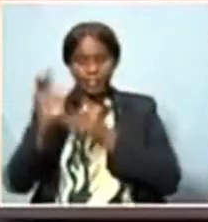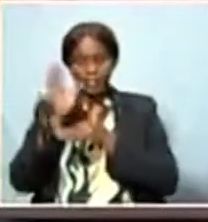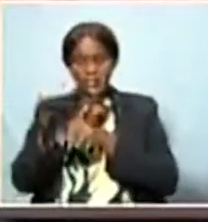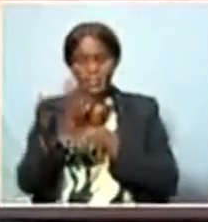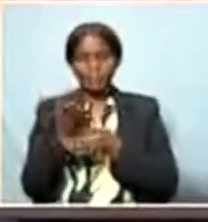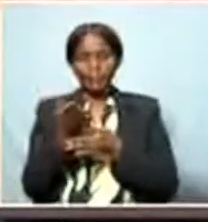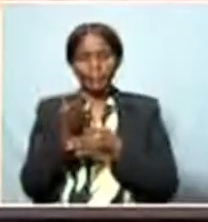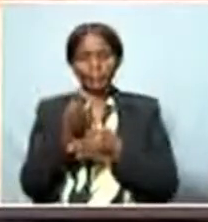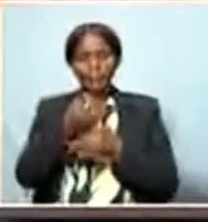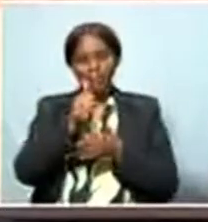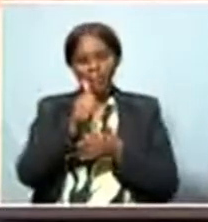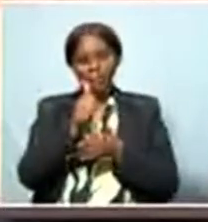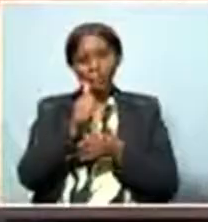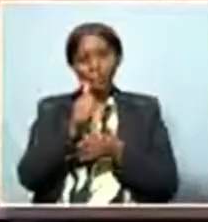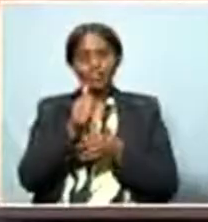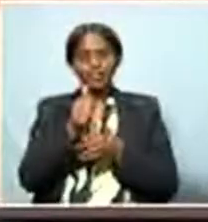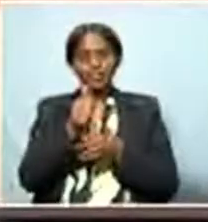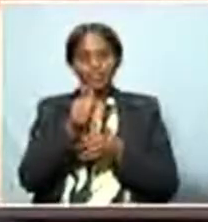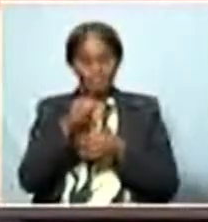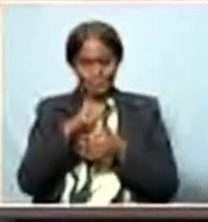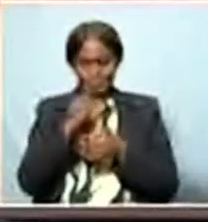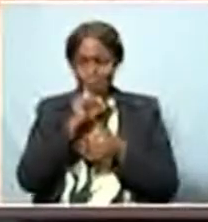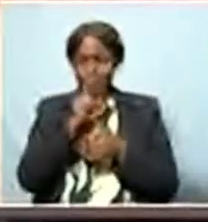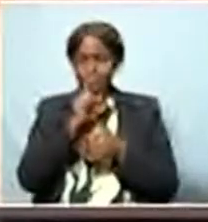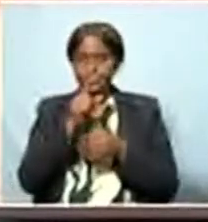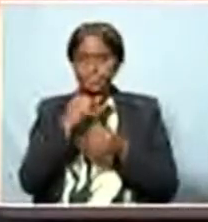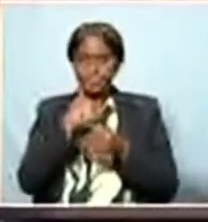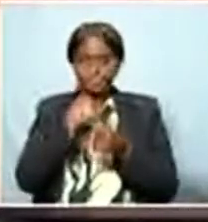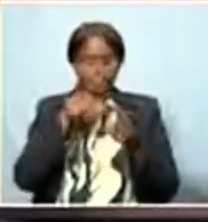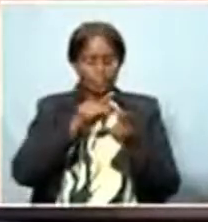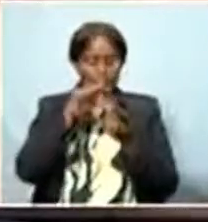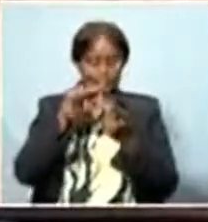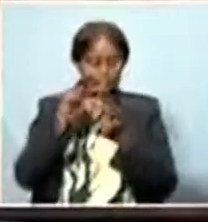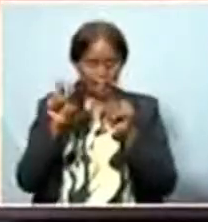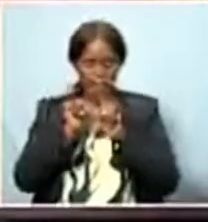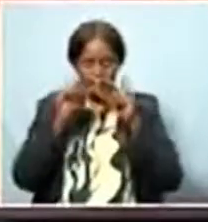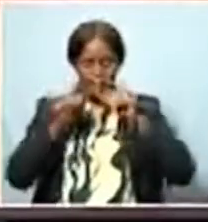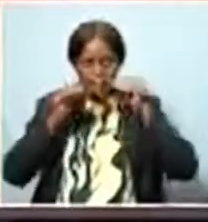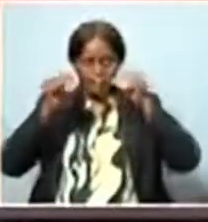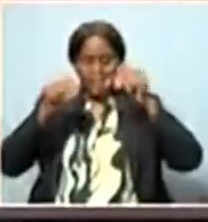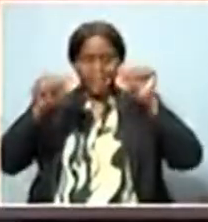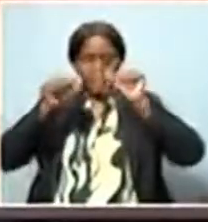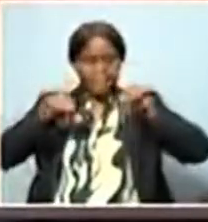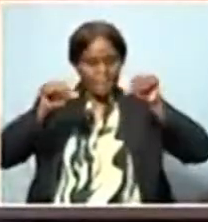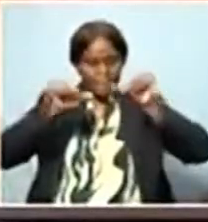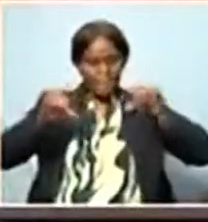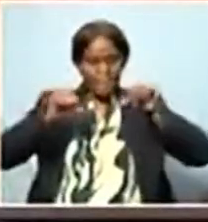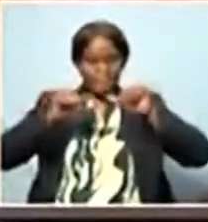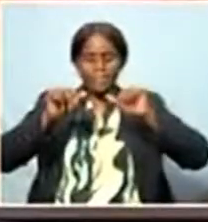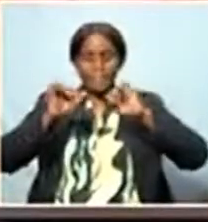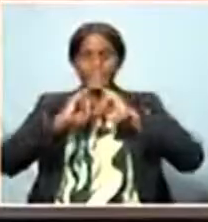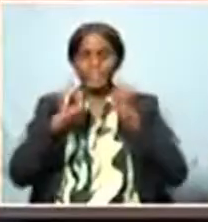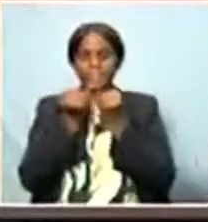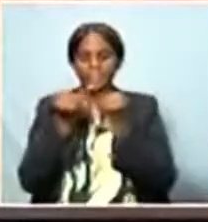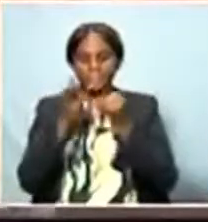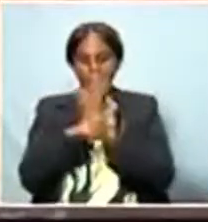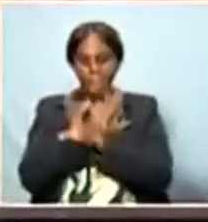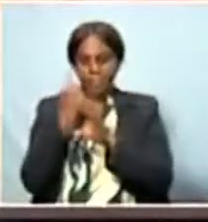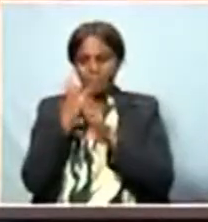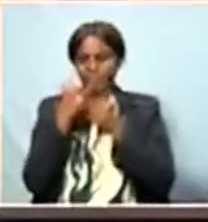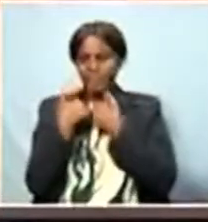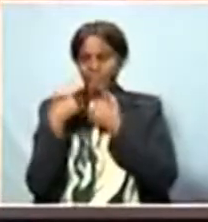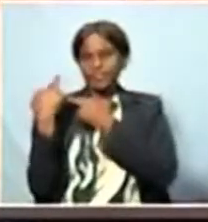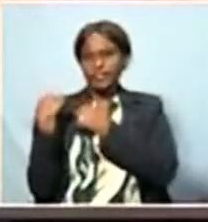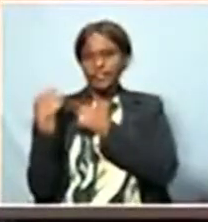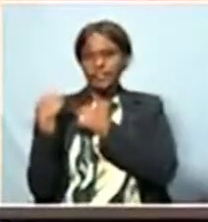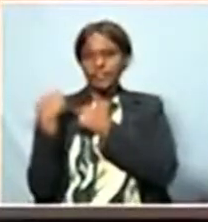that we view you, and appropriately so, as the supreme audit institution of Zambia, charged with the